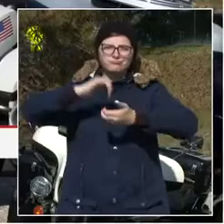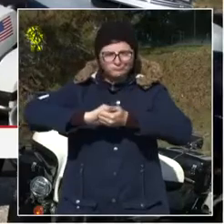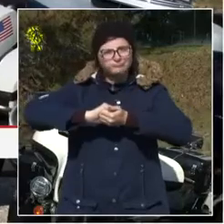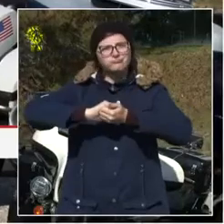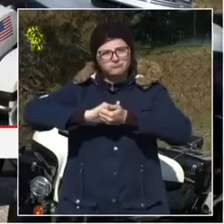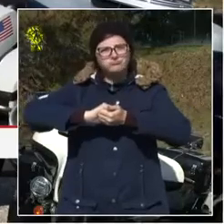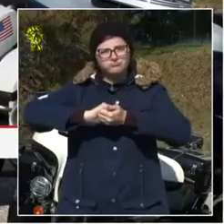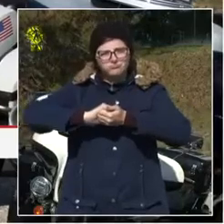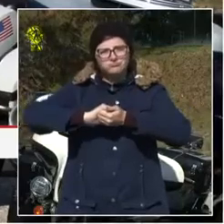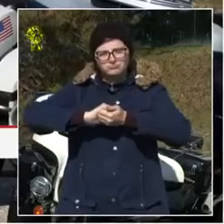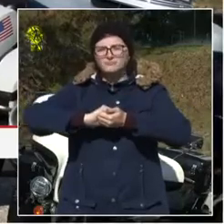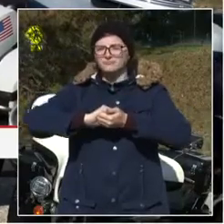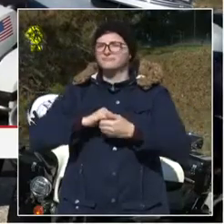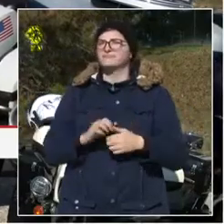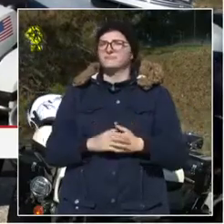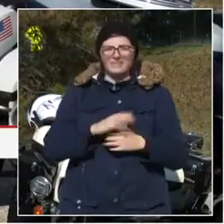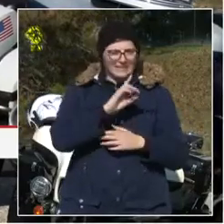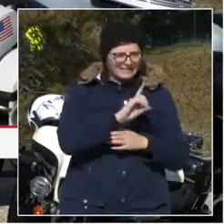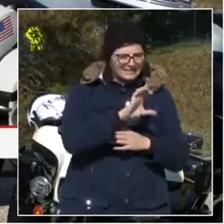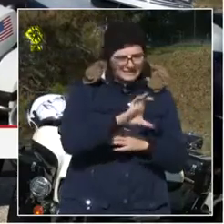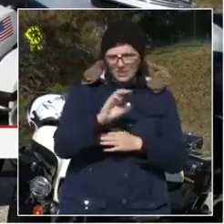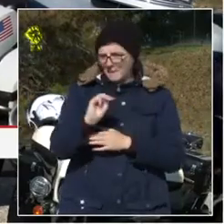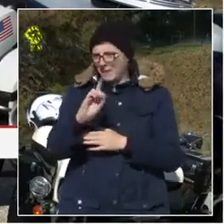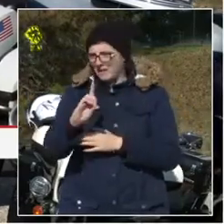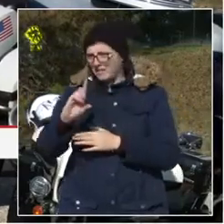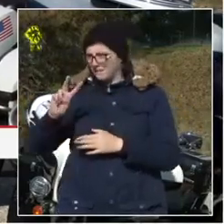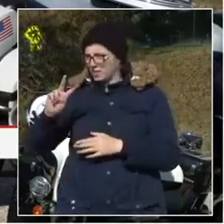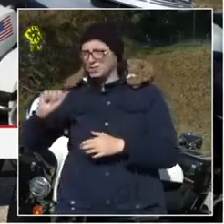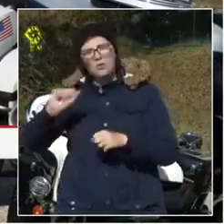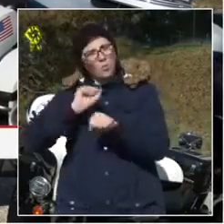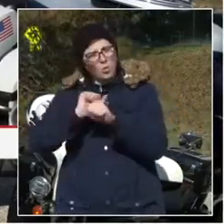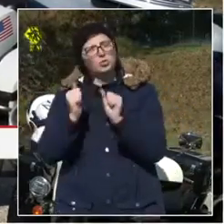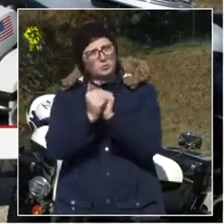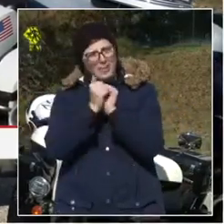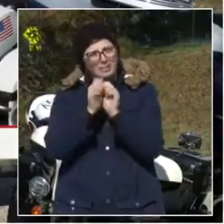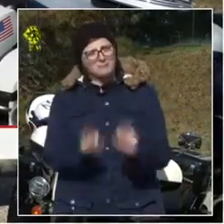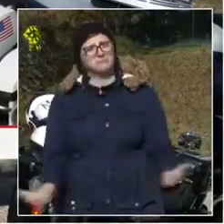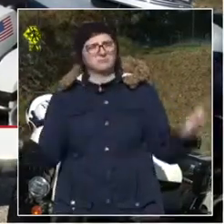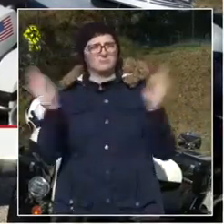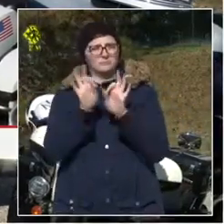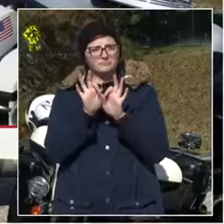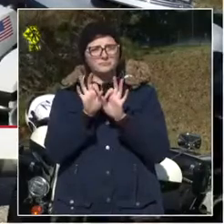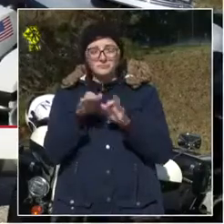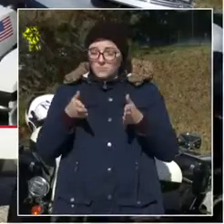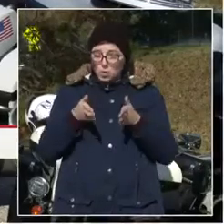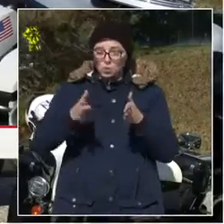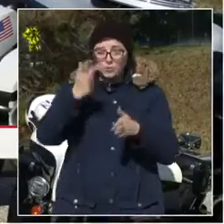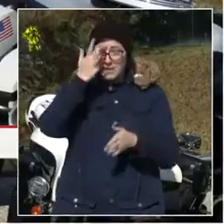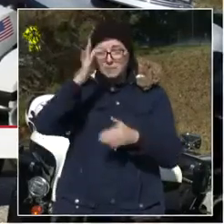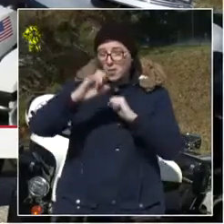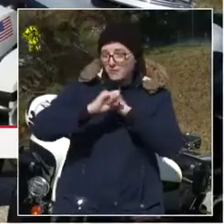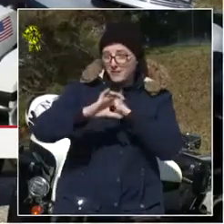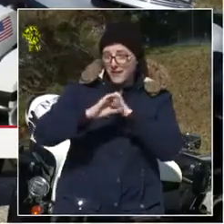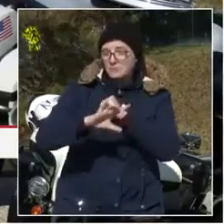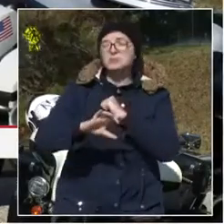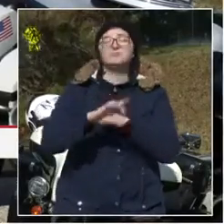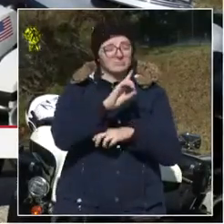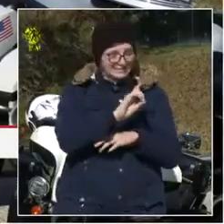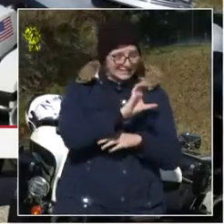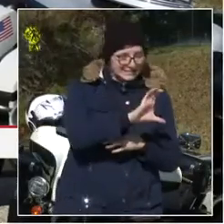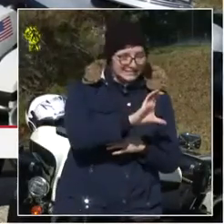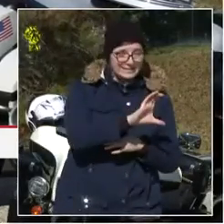unified, interjurisdictional force. The Street Smart campaign was established as a joint effort between the District of